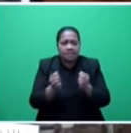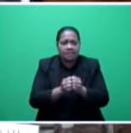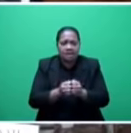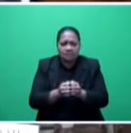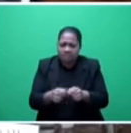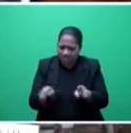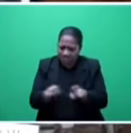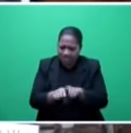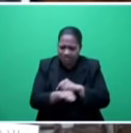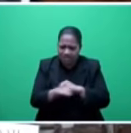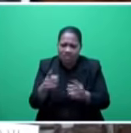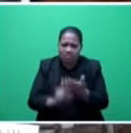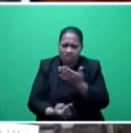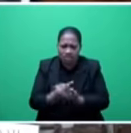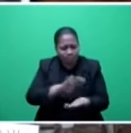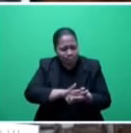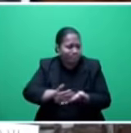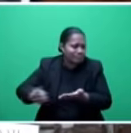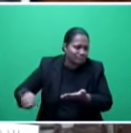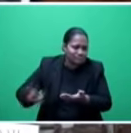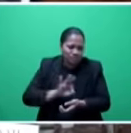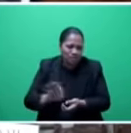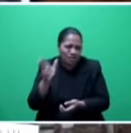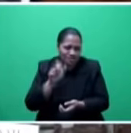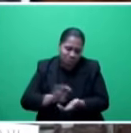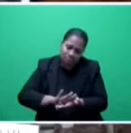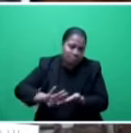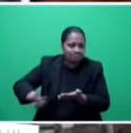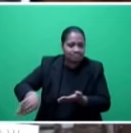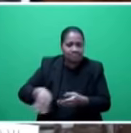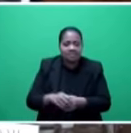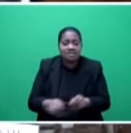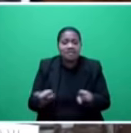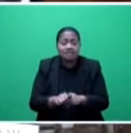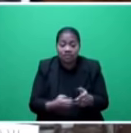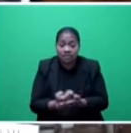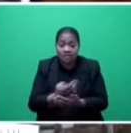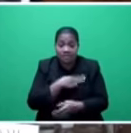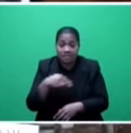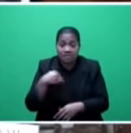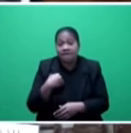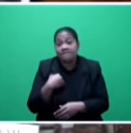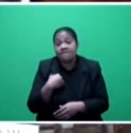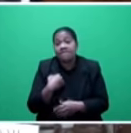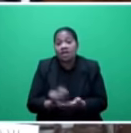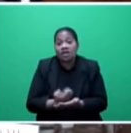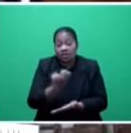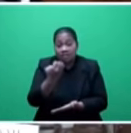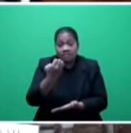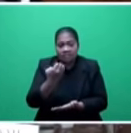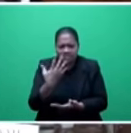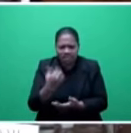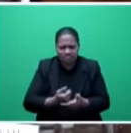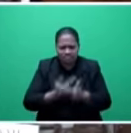heard. Mr. Speaker, sir, I was listening to the Honourable Minister for the Economy with great concern. In fact, I do